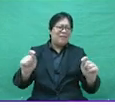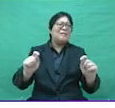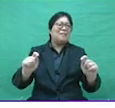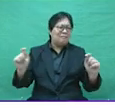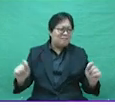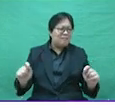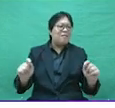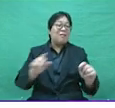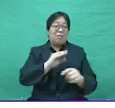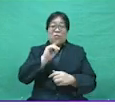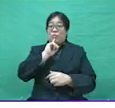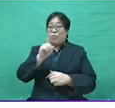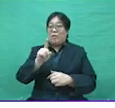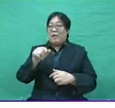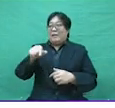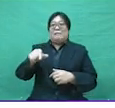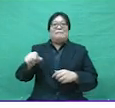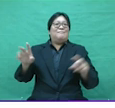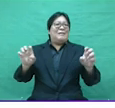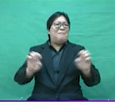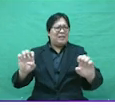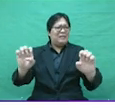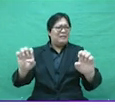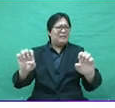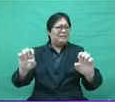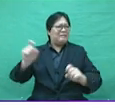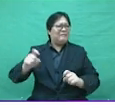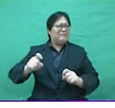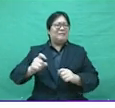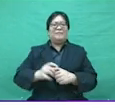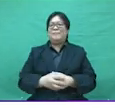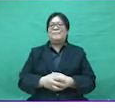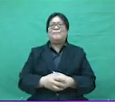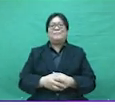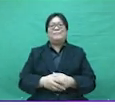sudden action, and really emergency actions there.